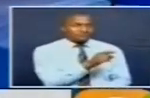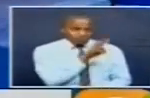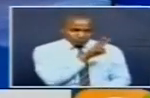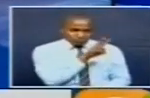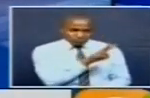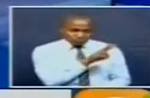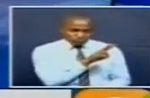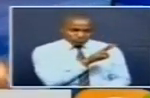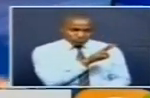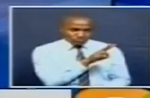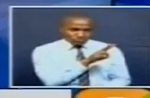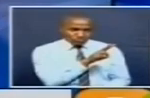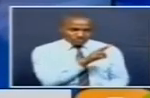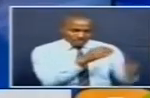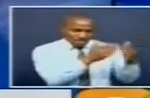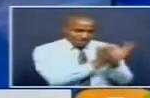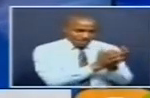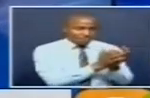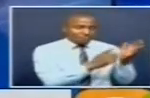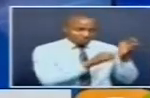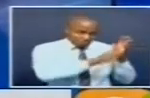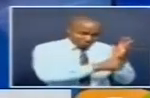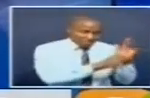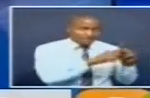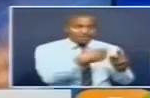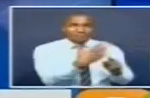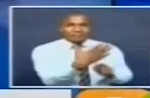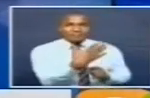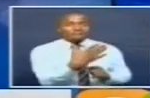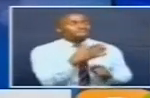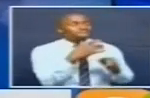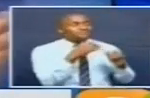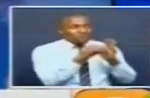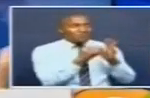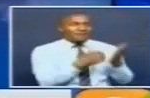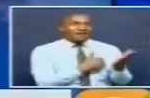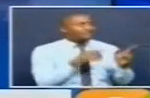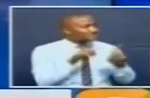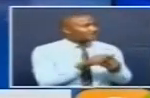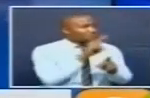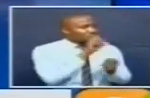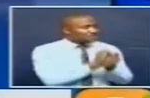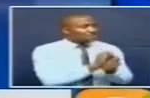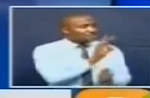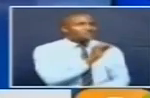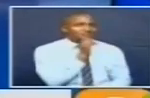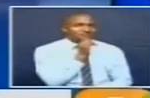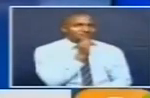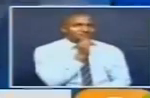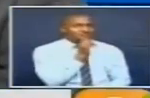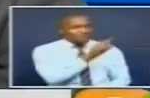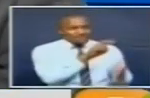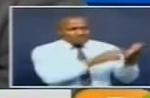of the election process, that is the technology and ballot papers, mm-hmm. Have been marred by controversy, just like in 2013. Right. Isn't that a failure on your